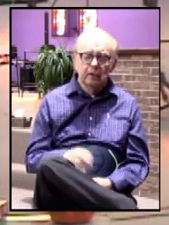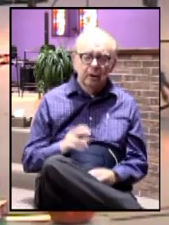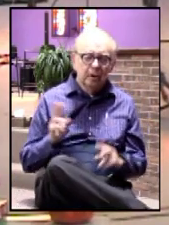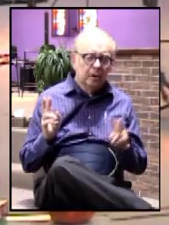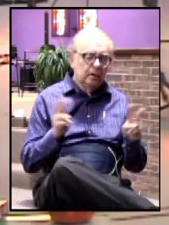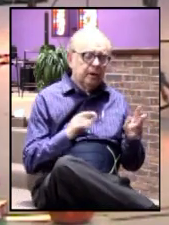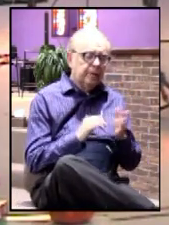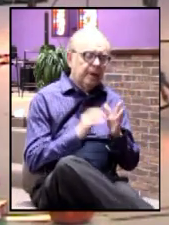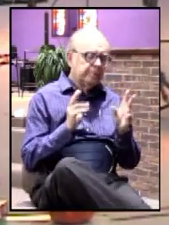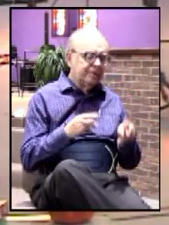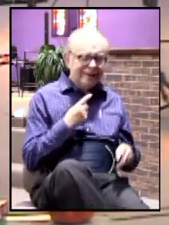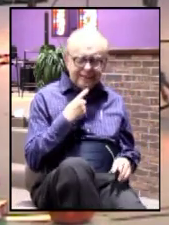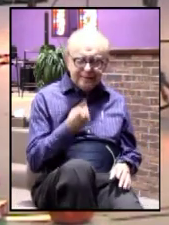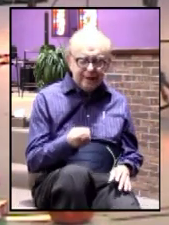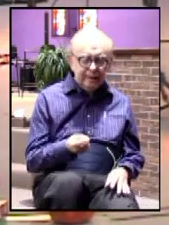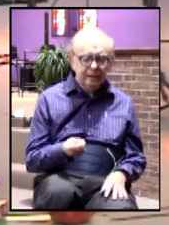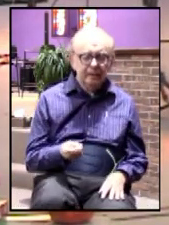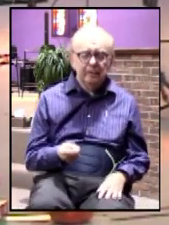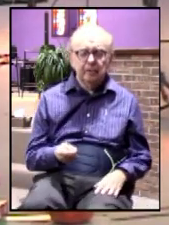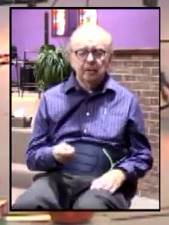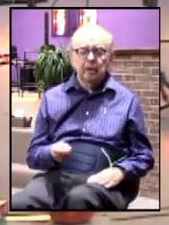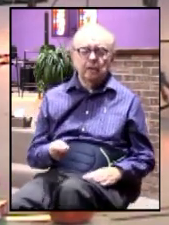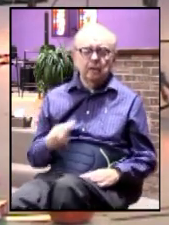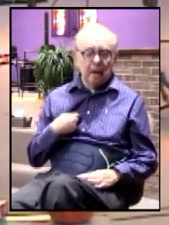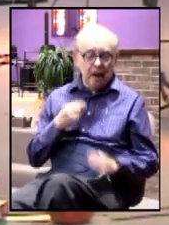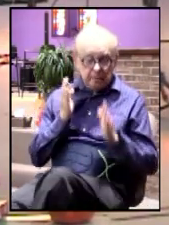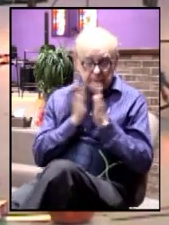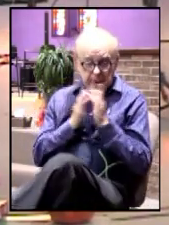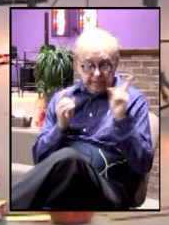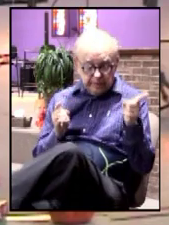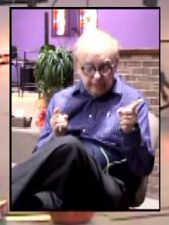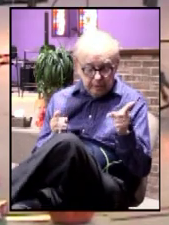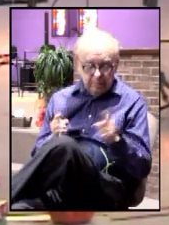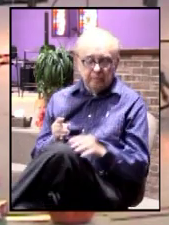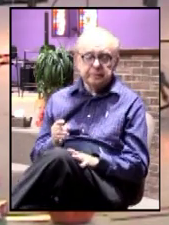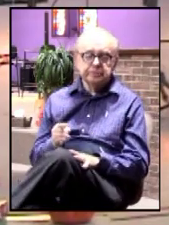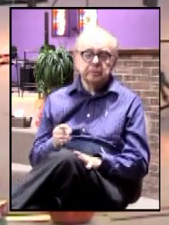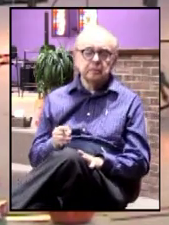Or look over at them and say, hey, I'm praying for you.